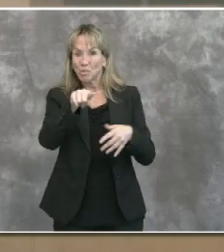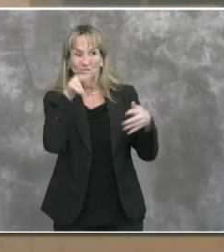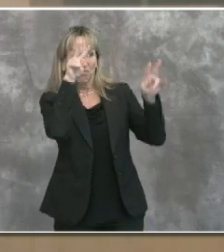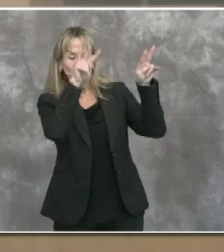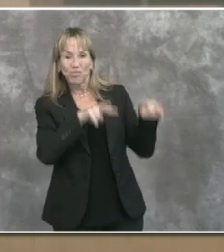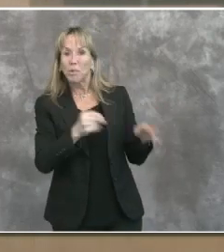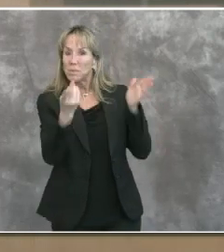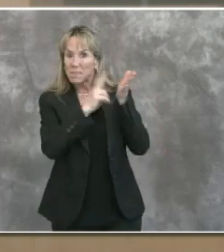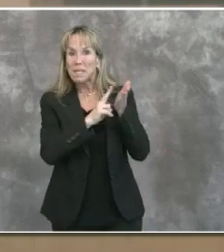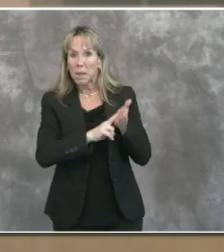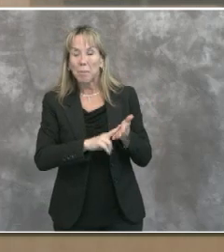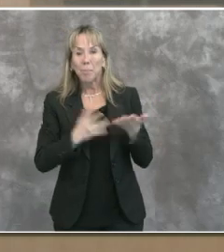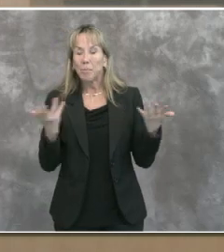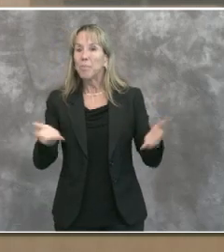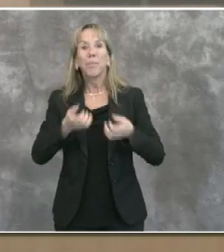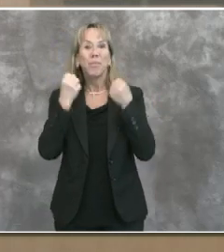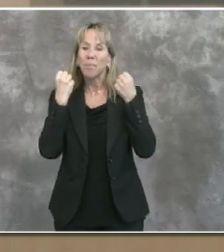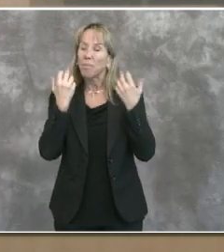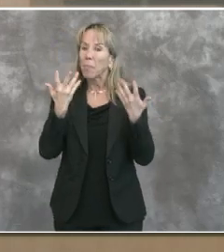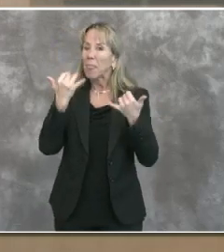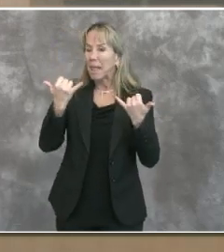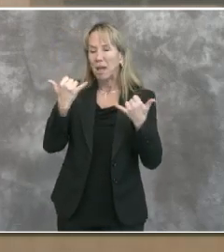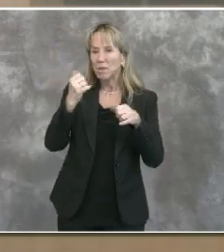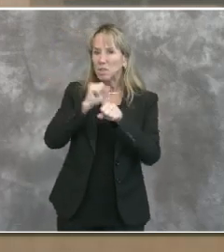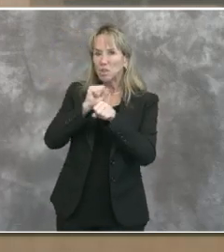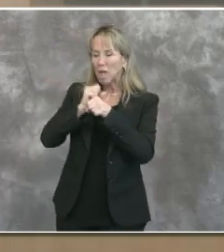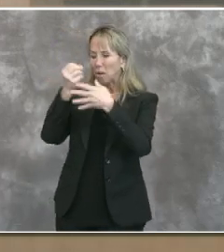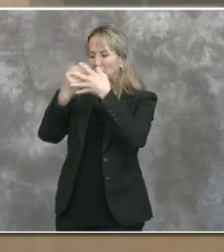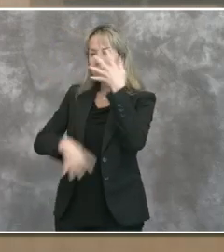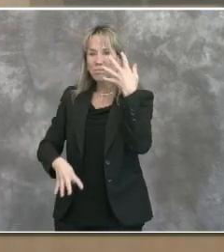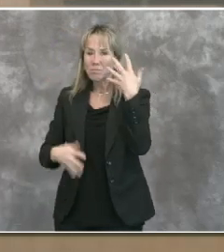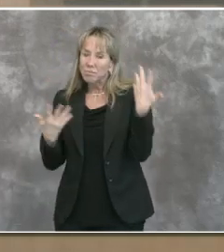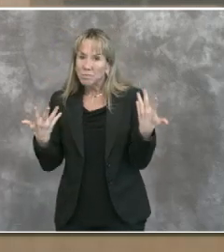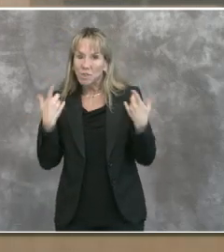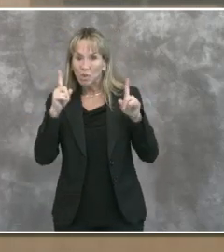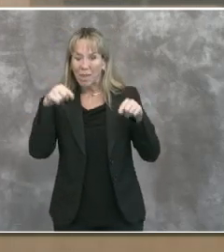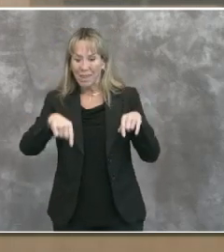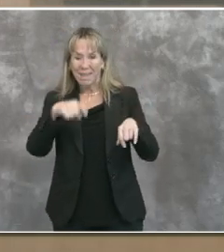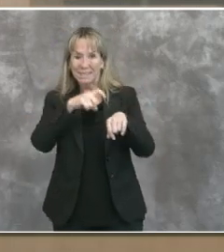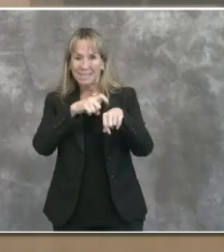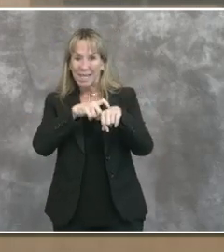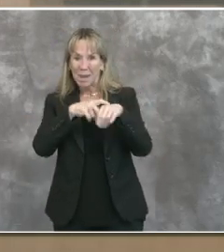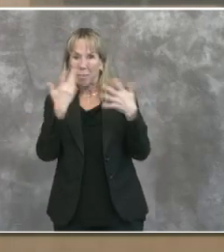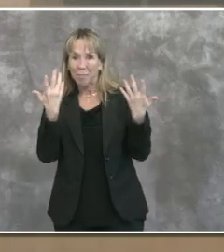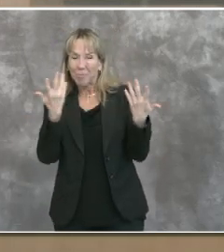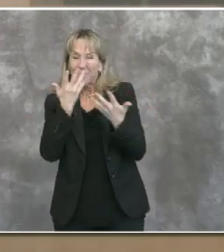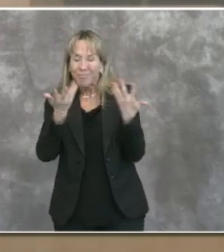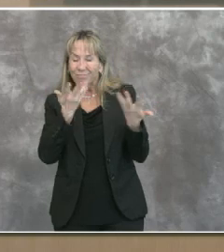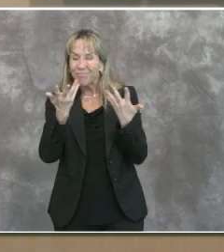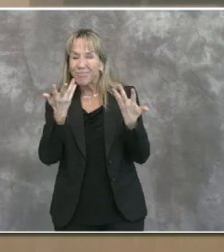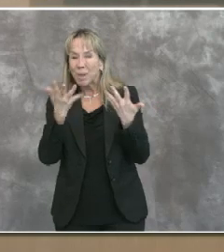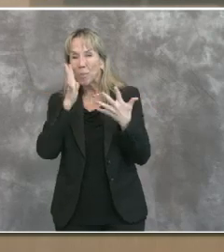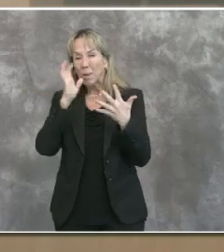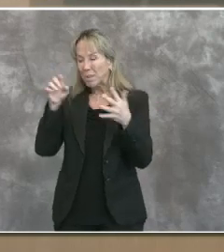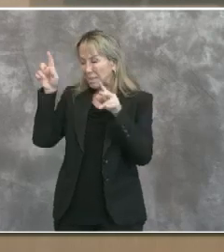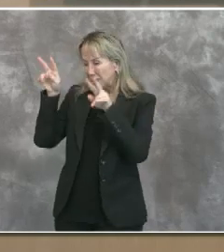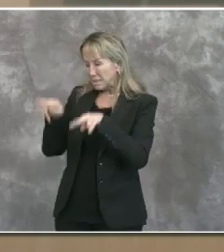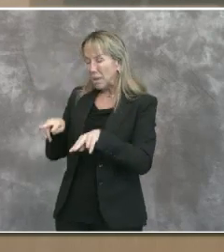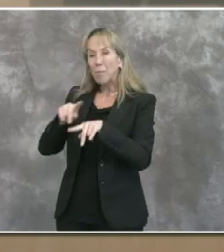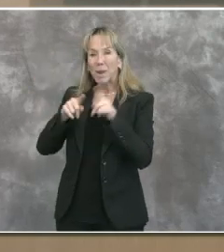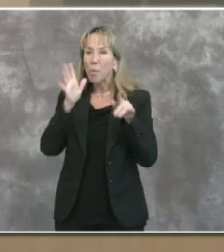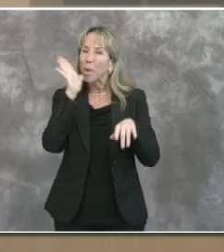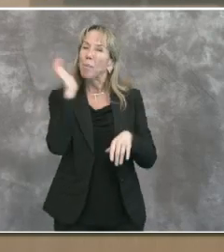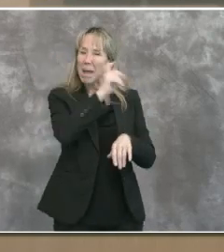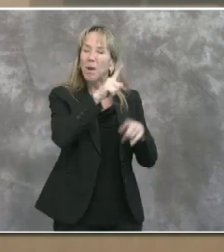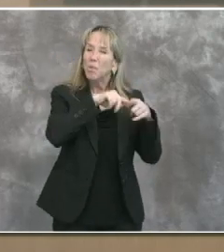There's many jobs. This is going to be a very tumultuous time until things get back to the normalcy that we expect and will get to, but it's just